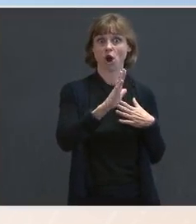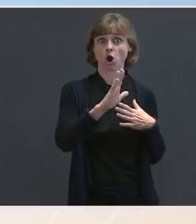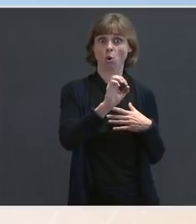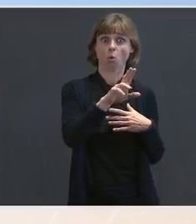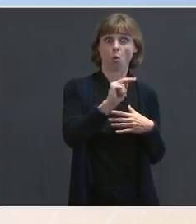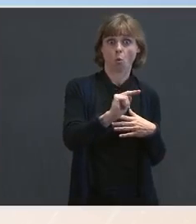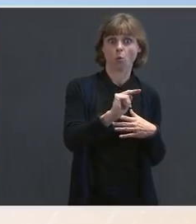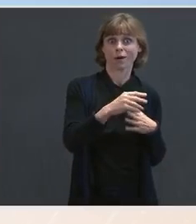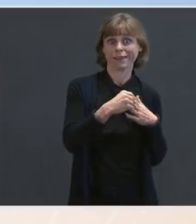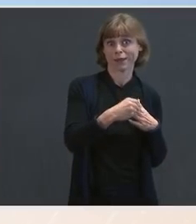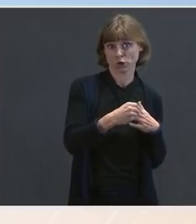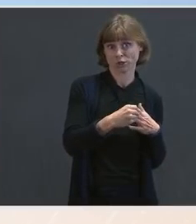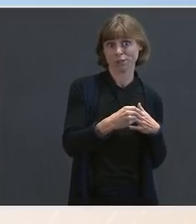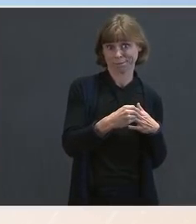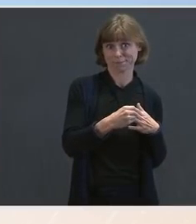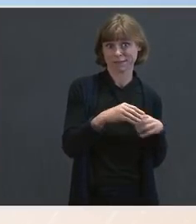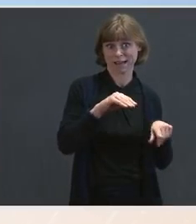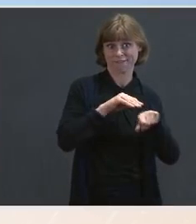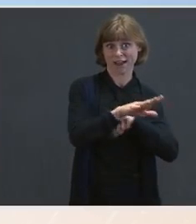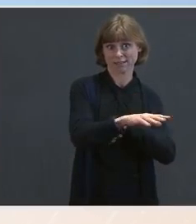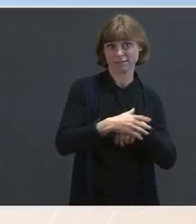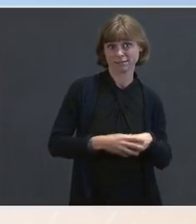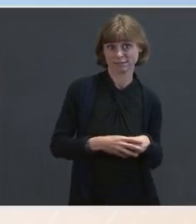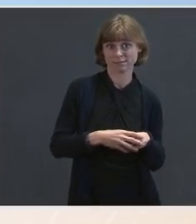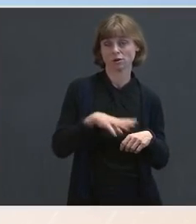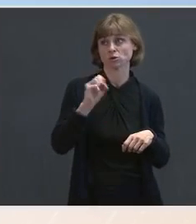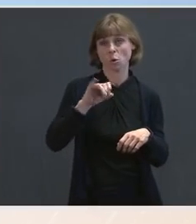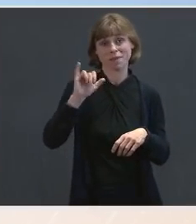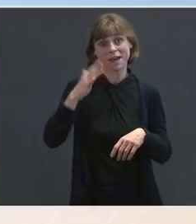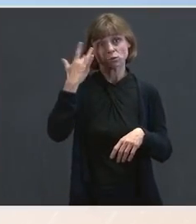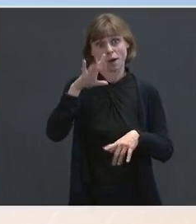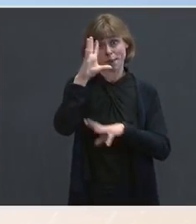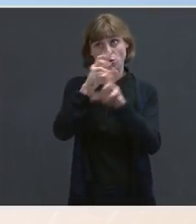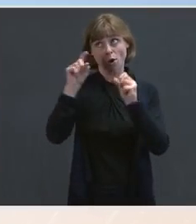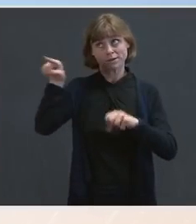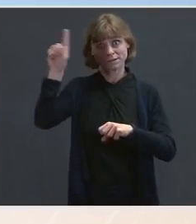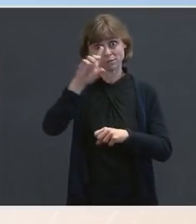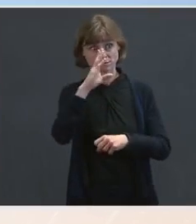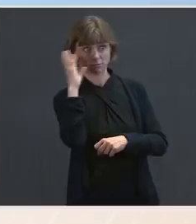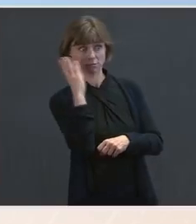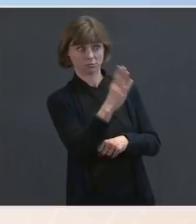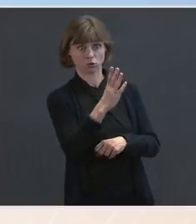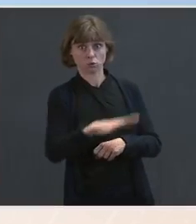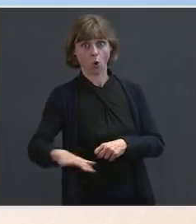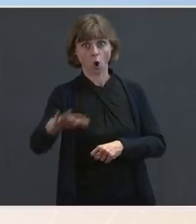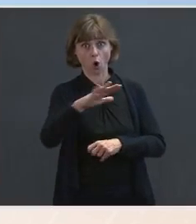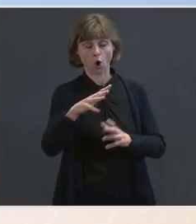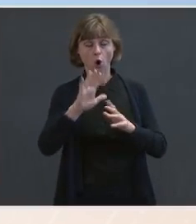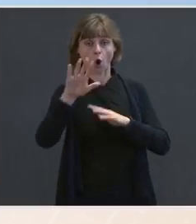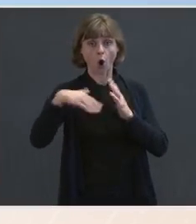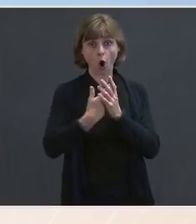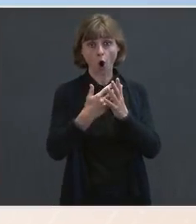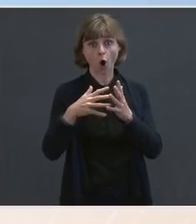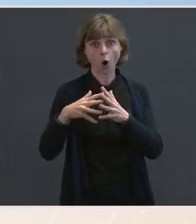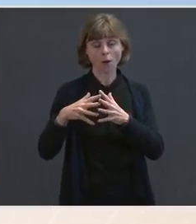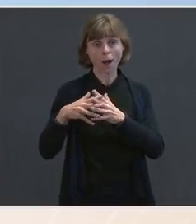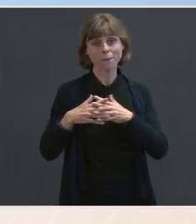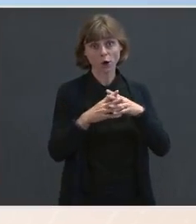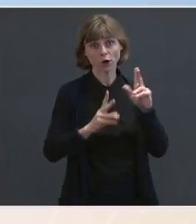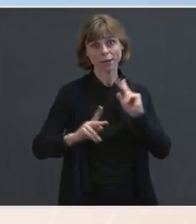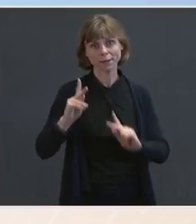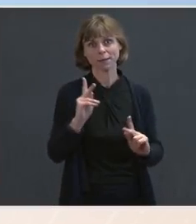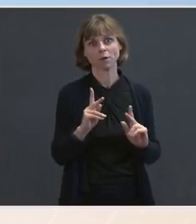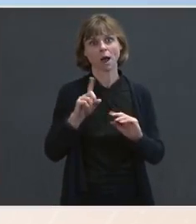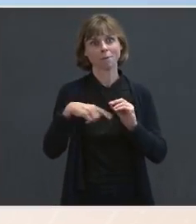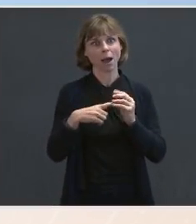spoken directly to the American people. We all have, or we all are trying to, about the impact of mask wearing, of social distancing, and